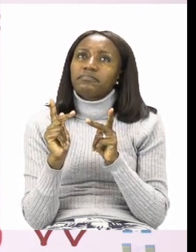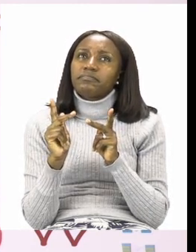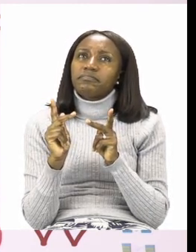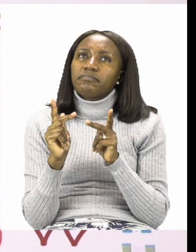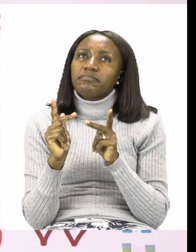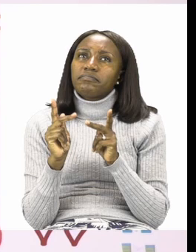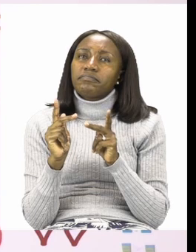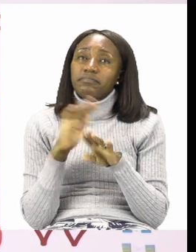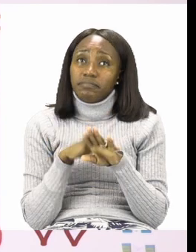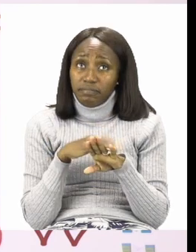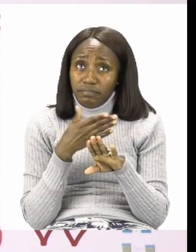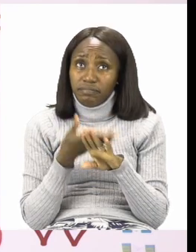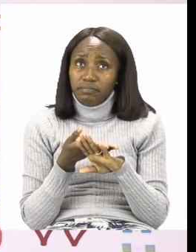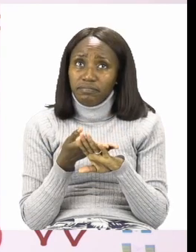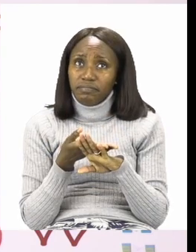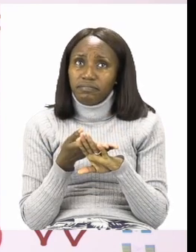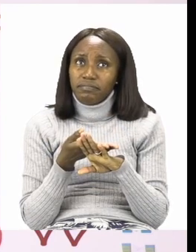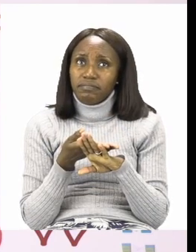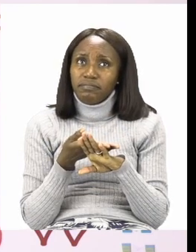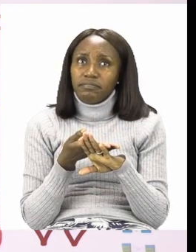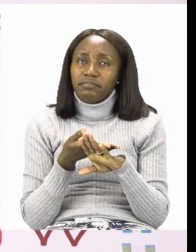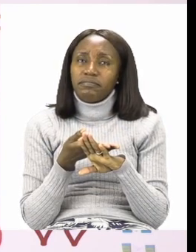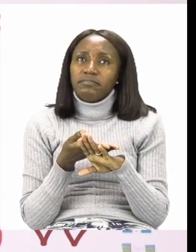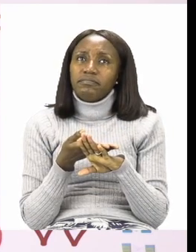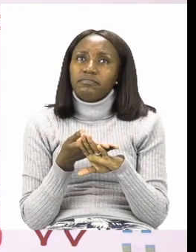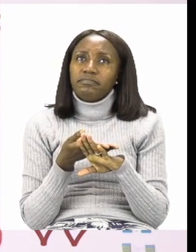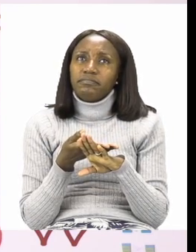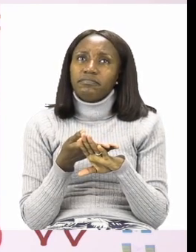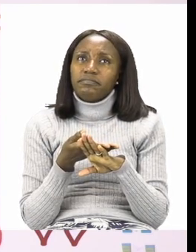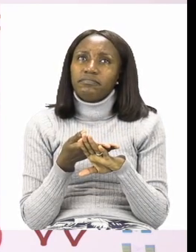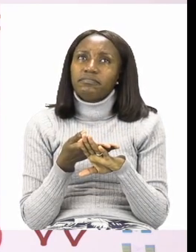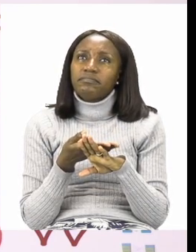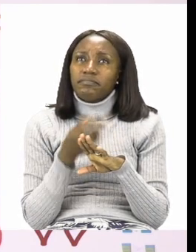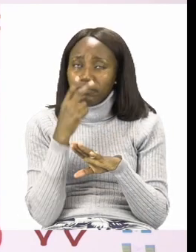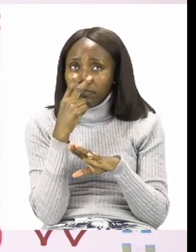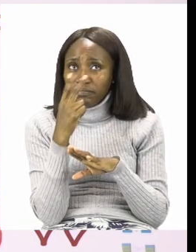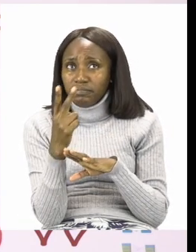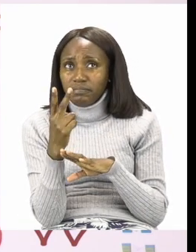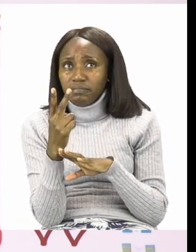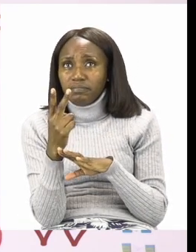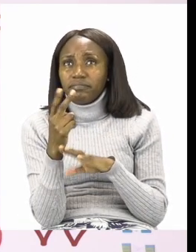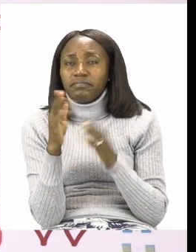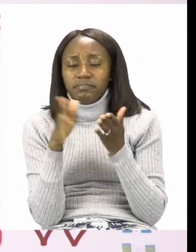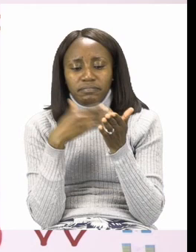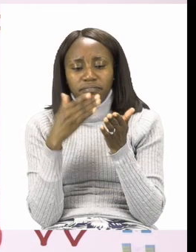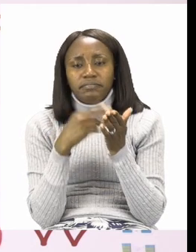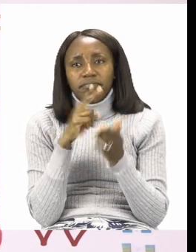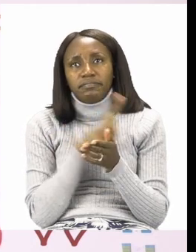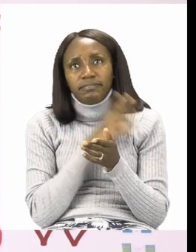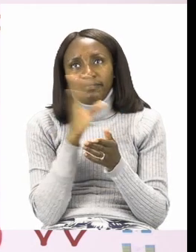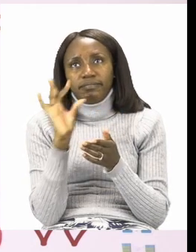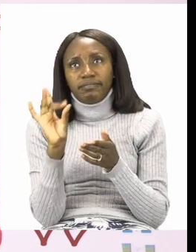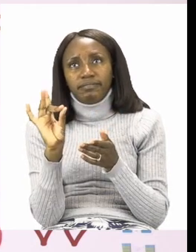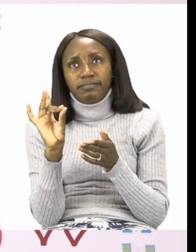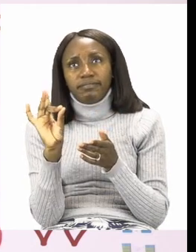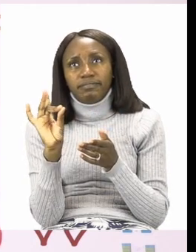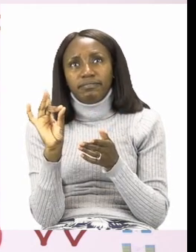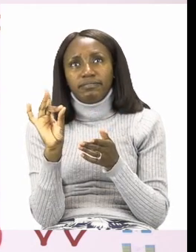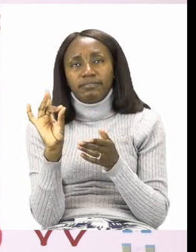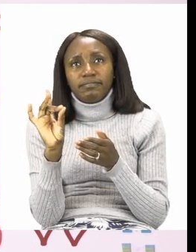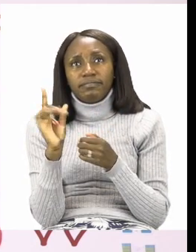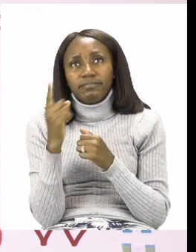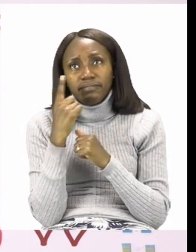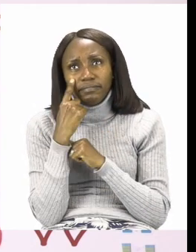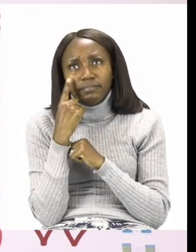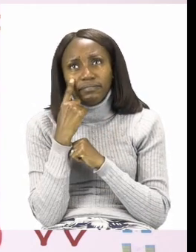one example. So in each row, let's quickly go back to page 28. You will see